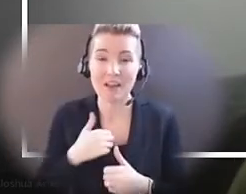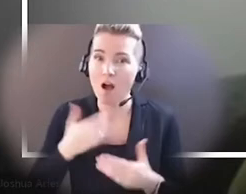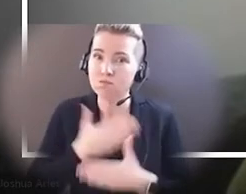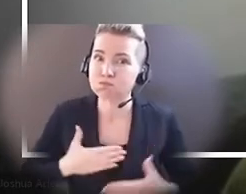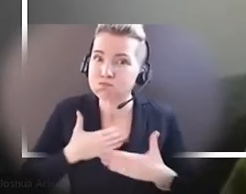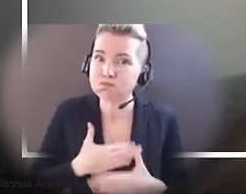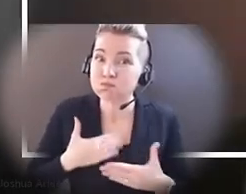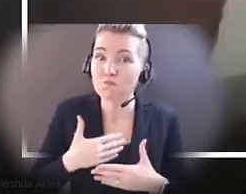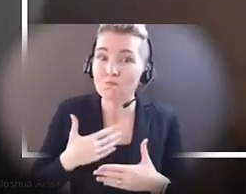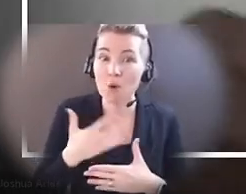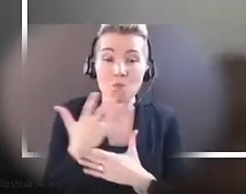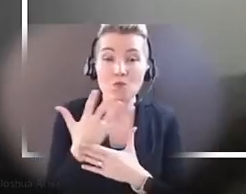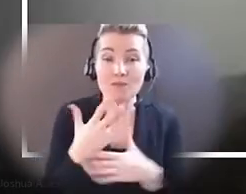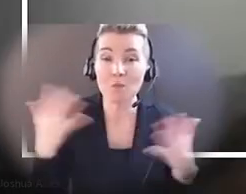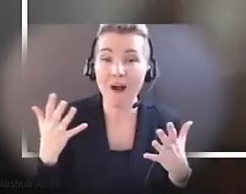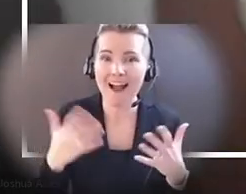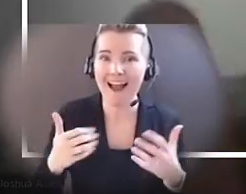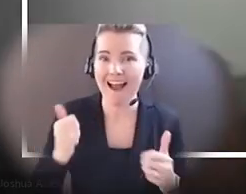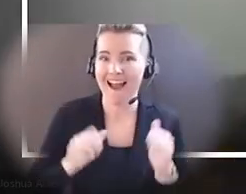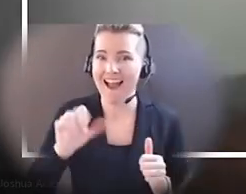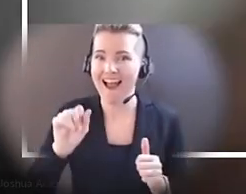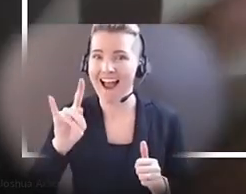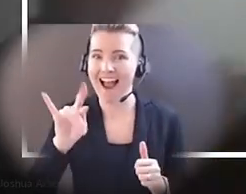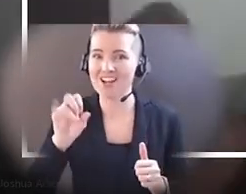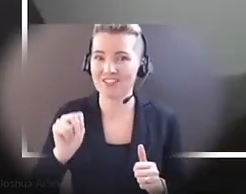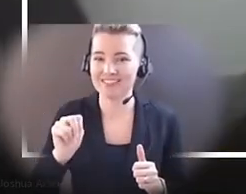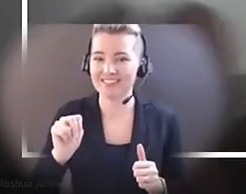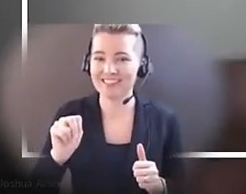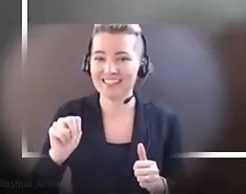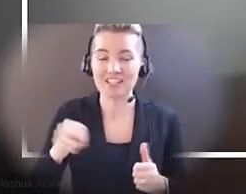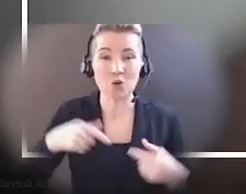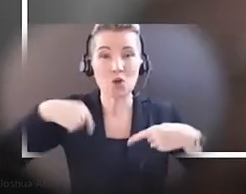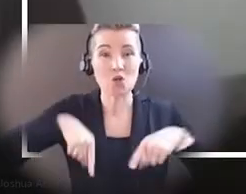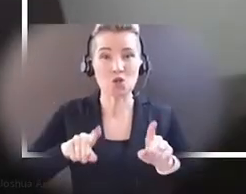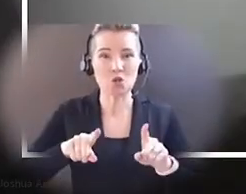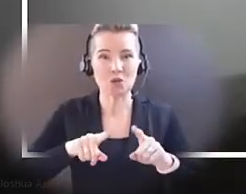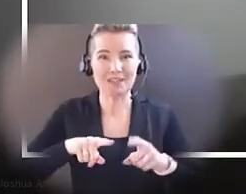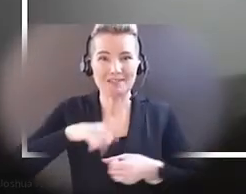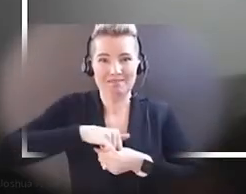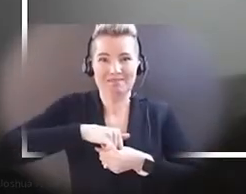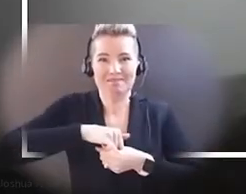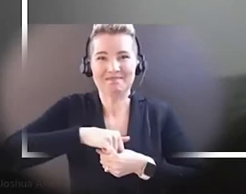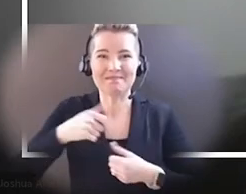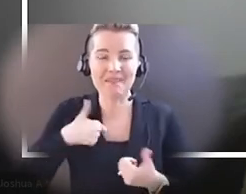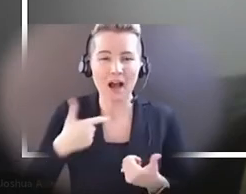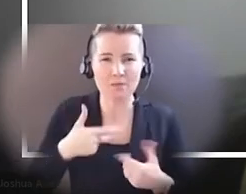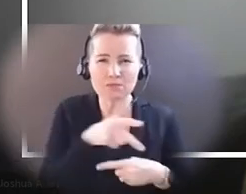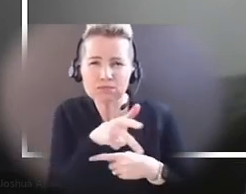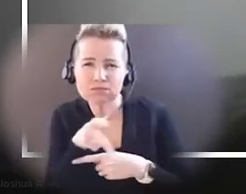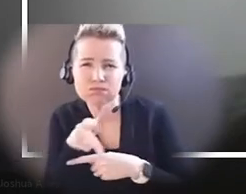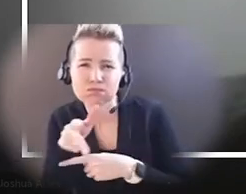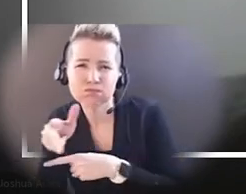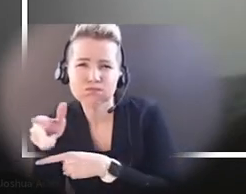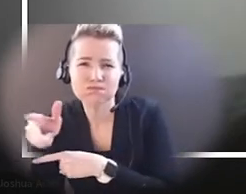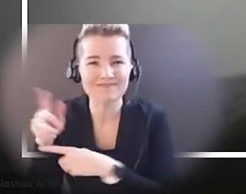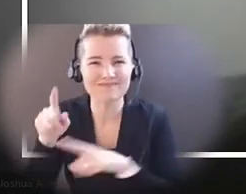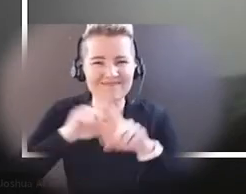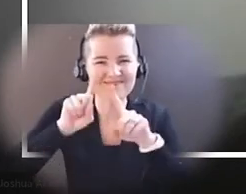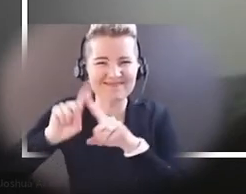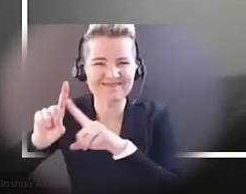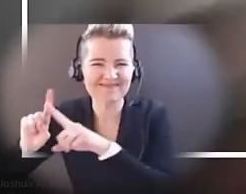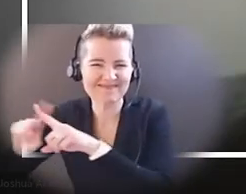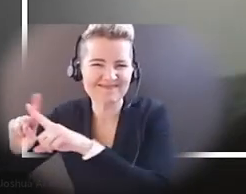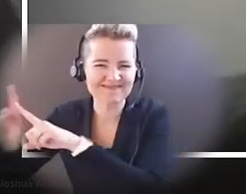I've had a great time during quarantine, actually just making my own stuff, working with the things I have access to. And I will be talking a lot